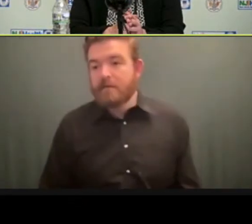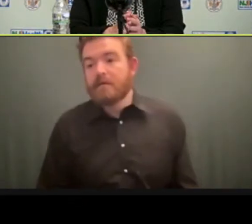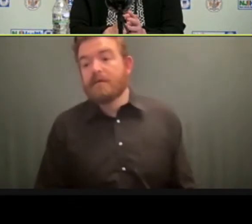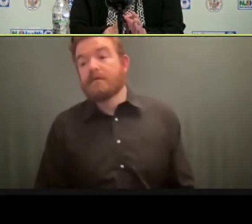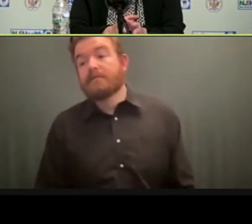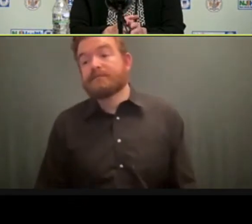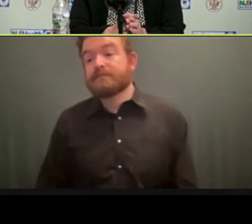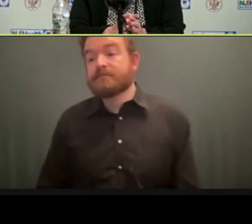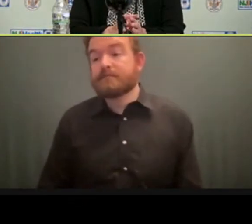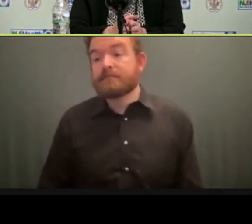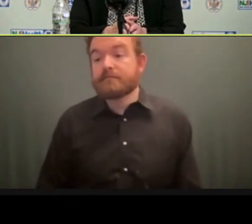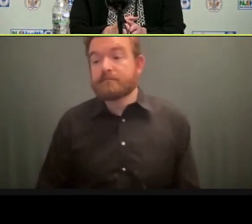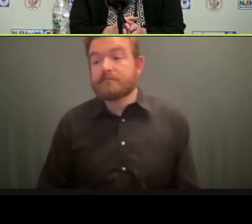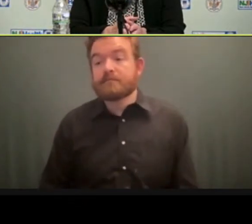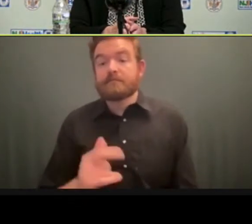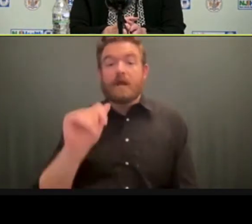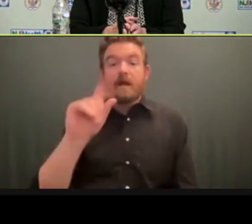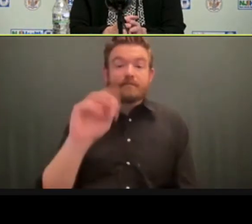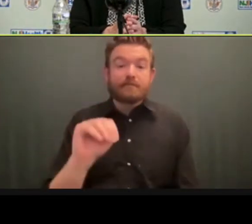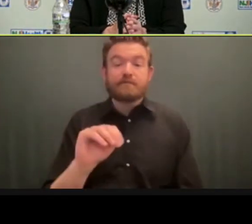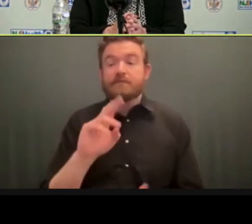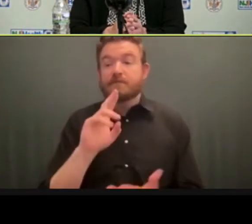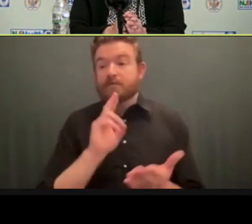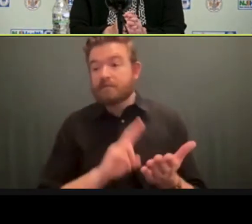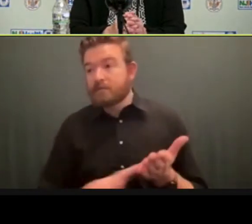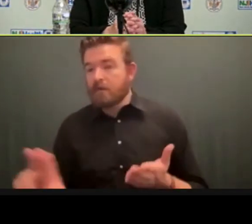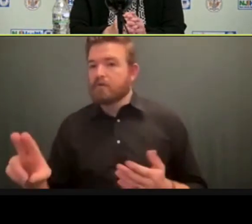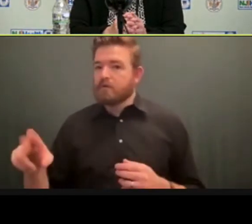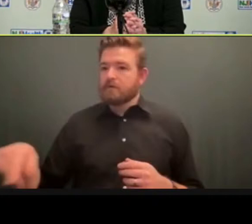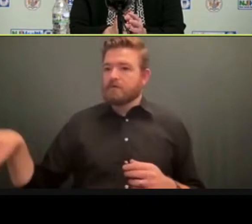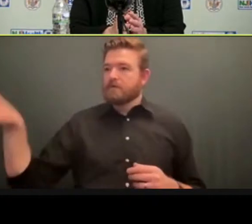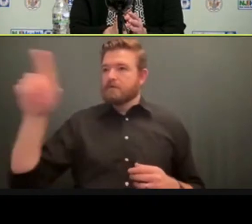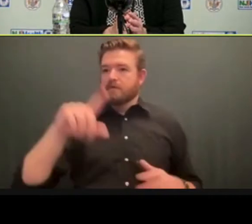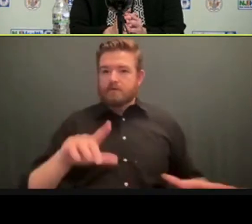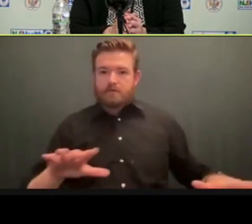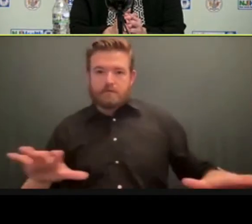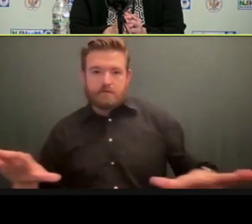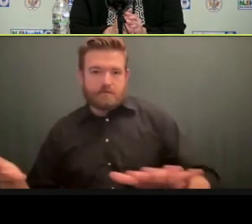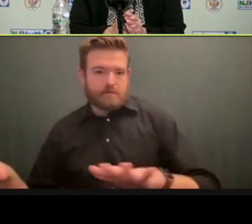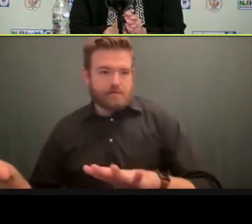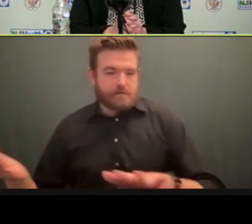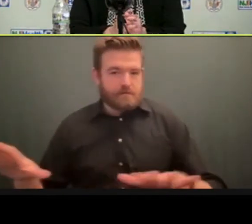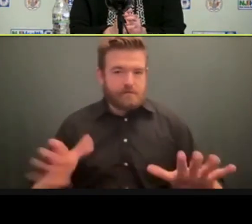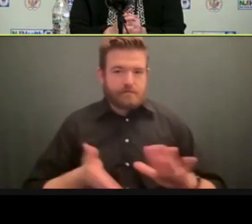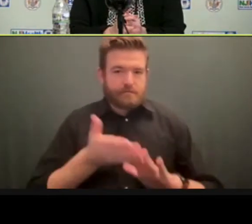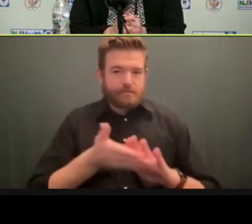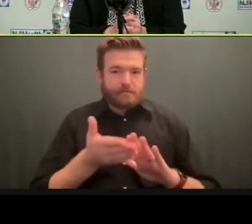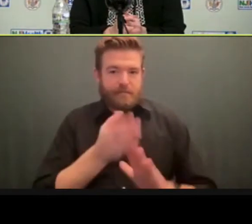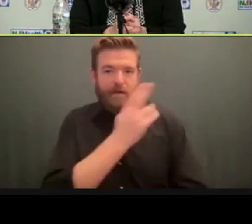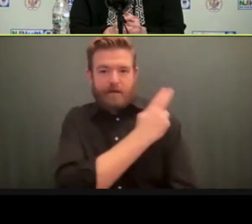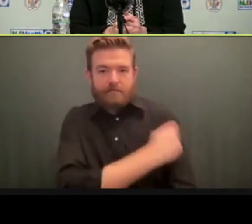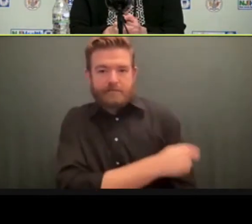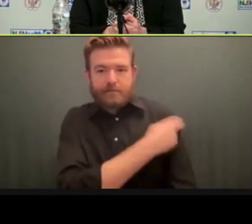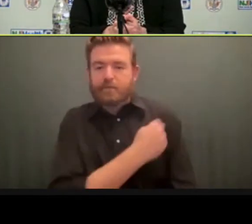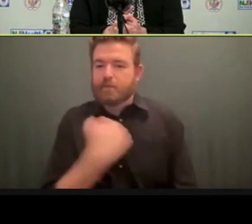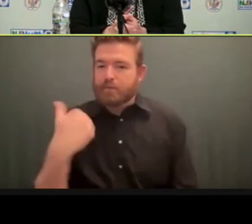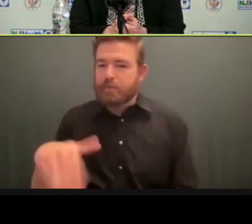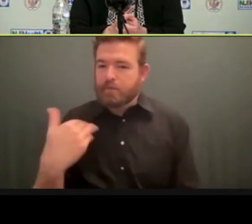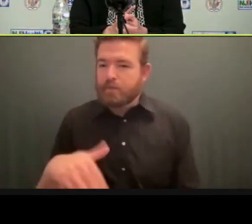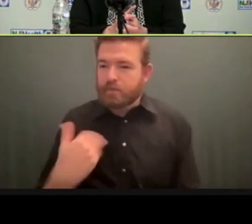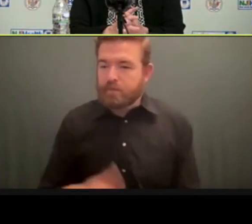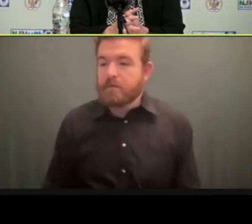the front-facing direct patient care activities. We have signed a waiver allowing